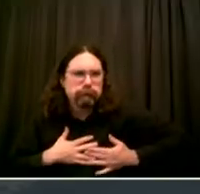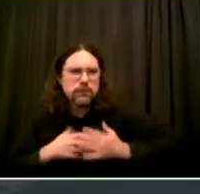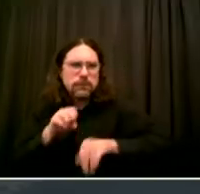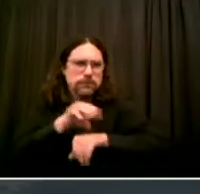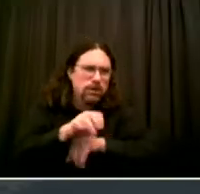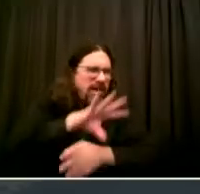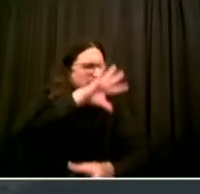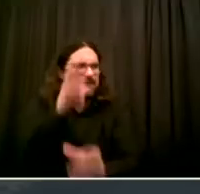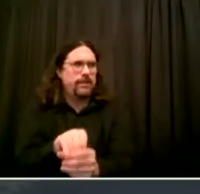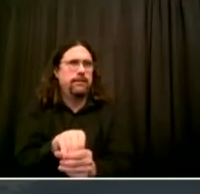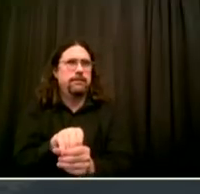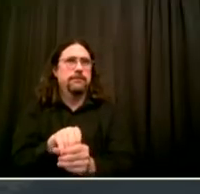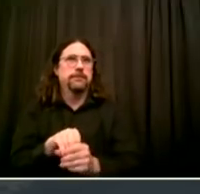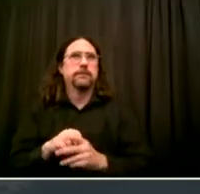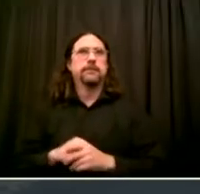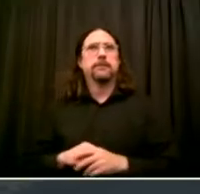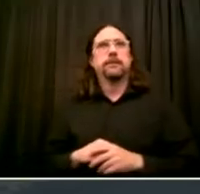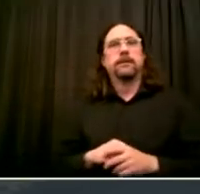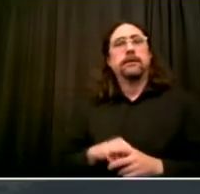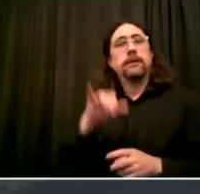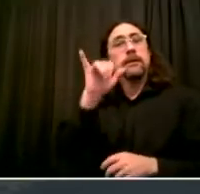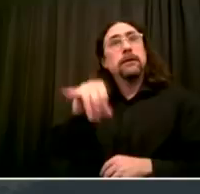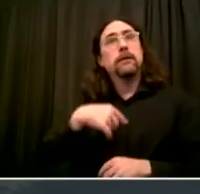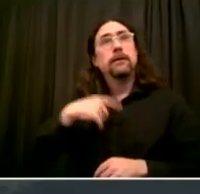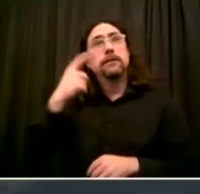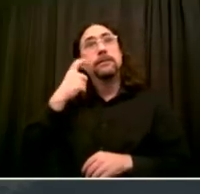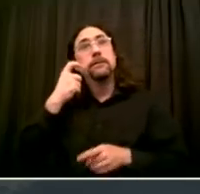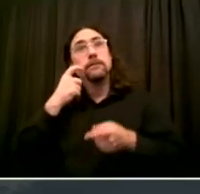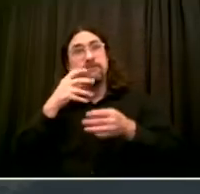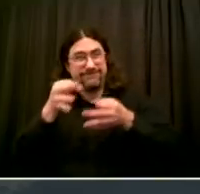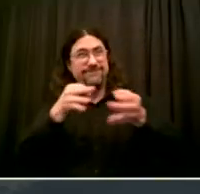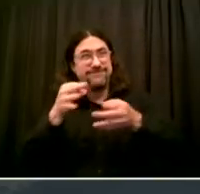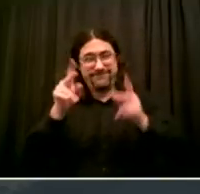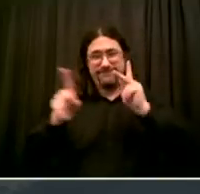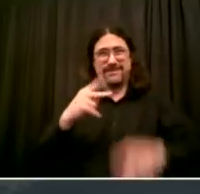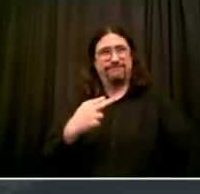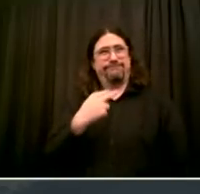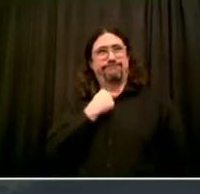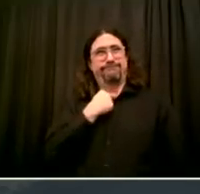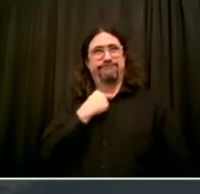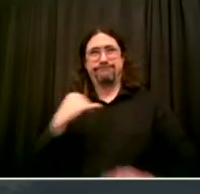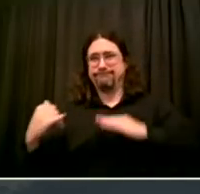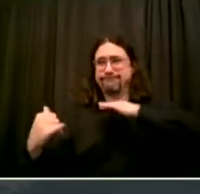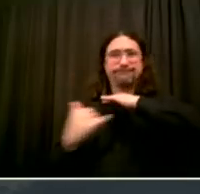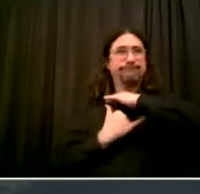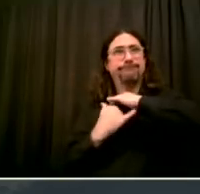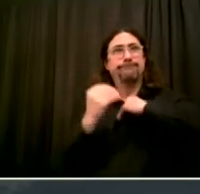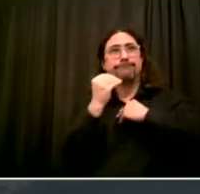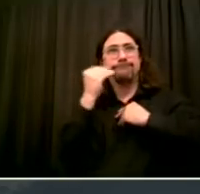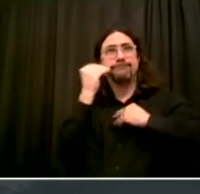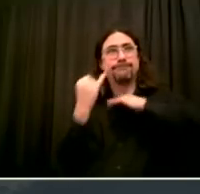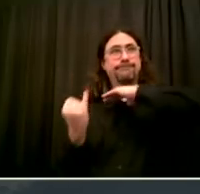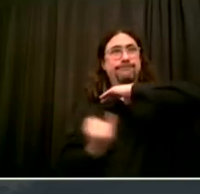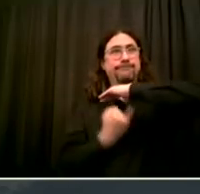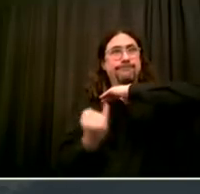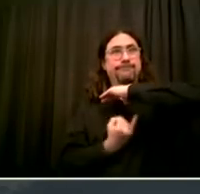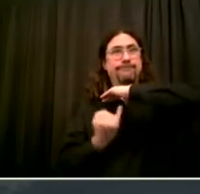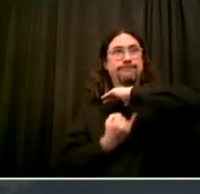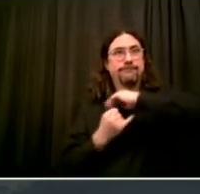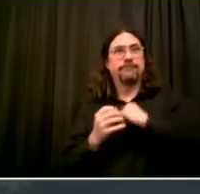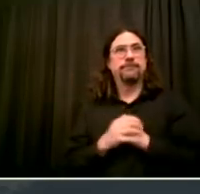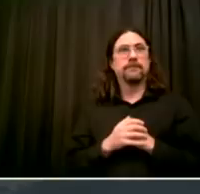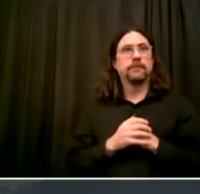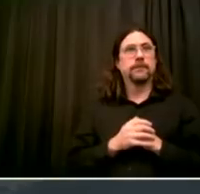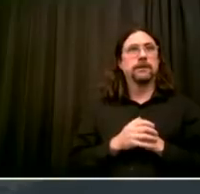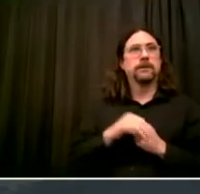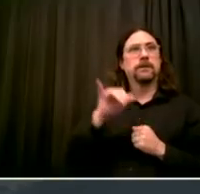circumstances, who live in smaller apartments where you just don't have any space to separate from the people in your life, all your loved ones. That is true